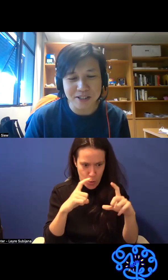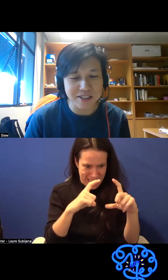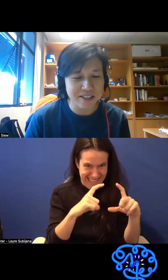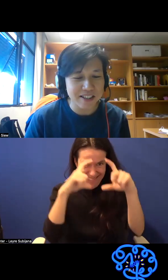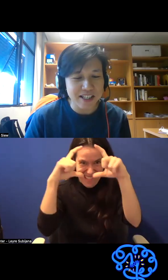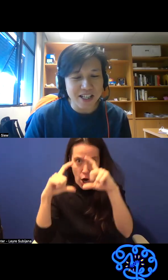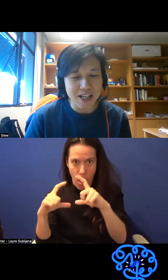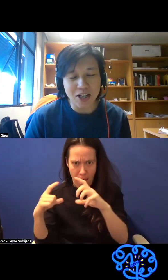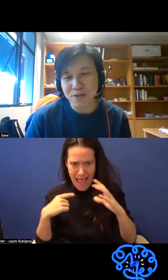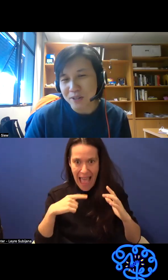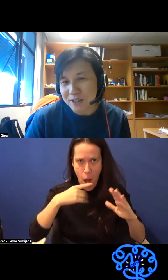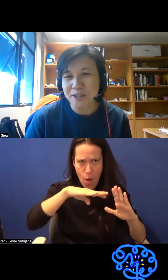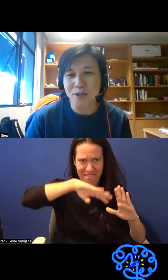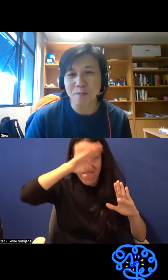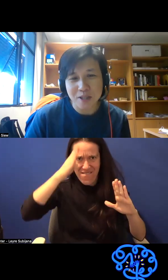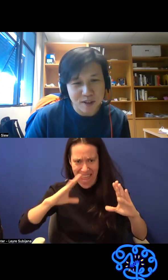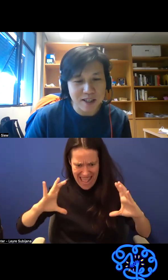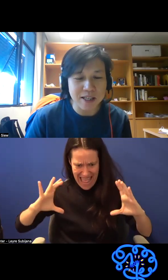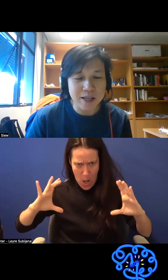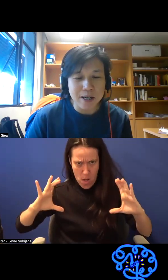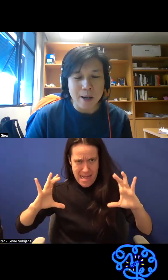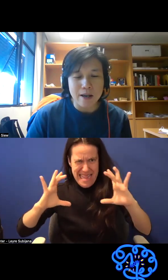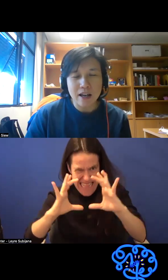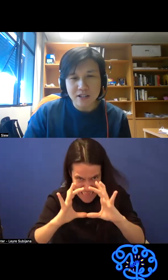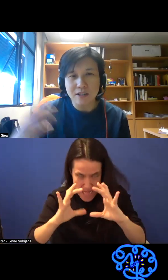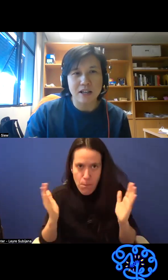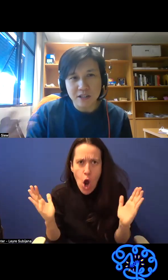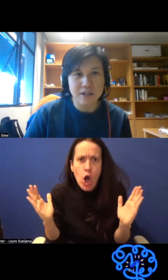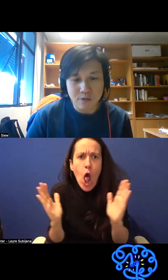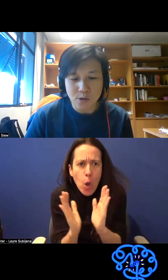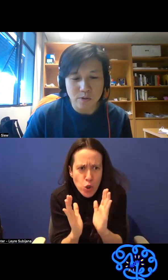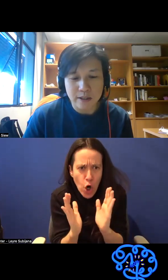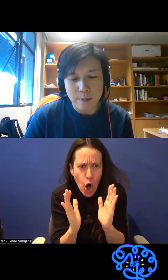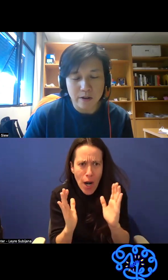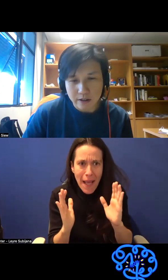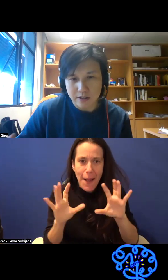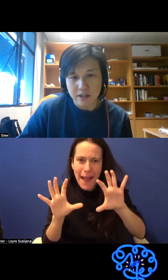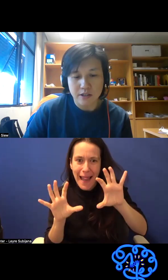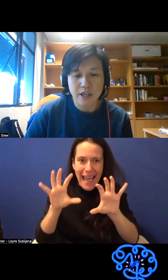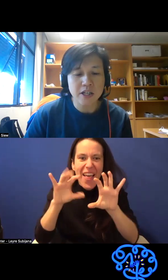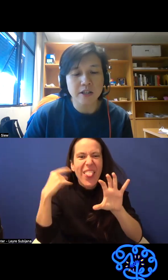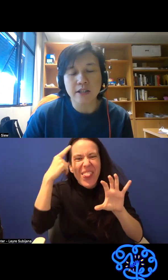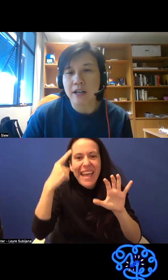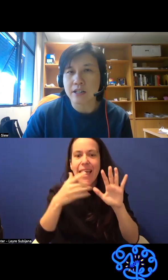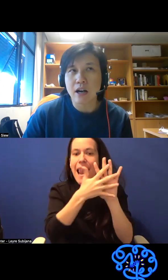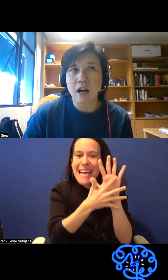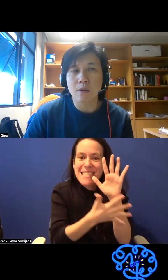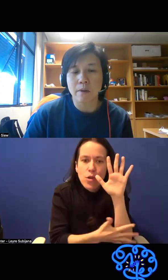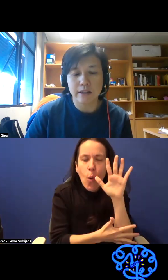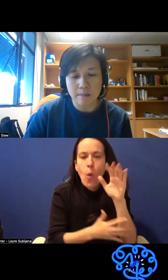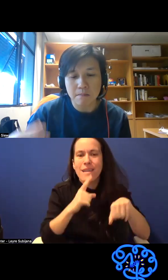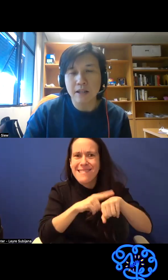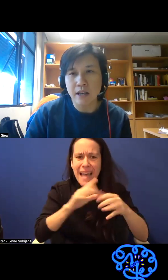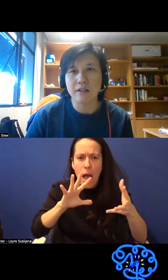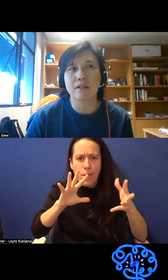bit closer together. So specifically, as the lexicon grows over time or as it changes in size, how